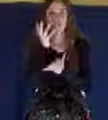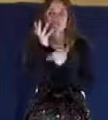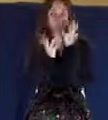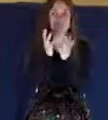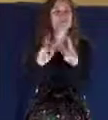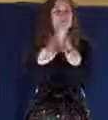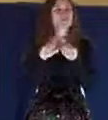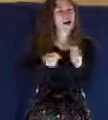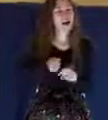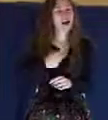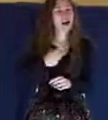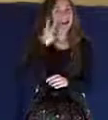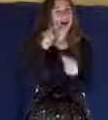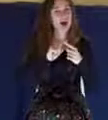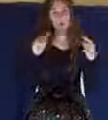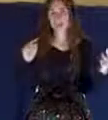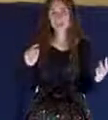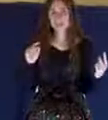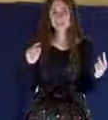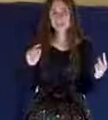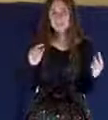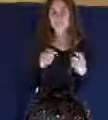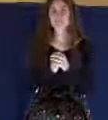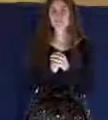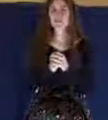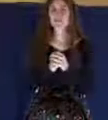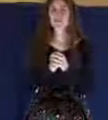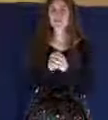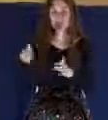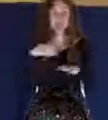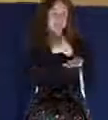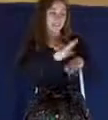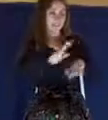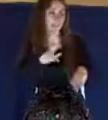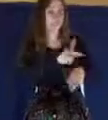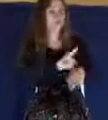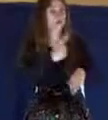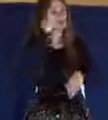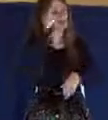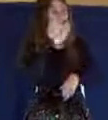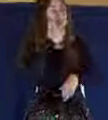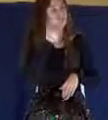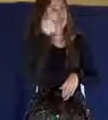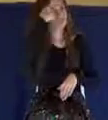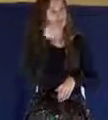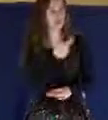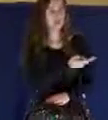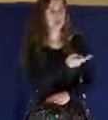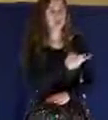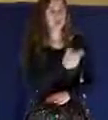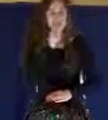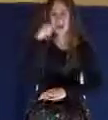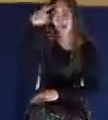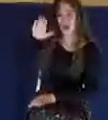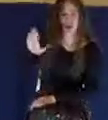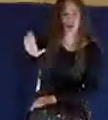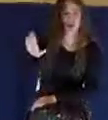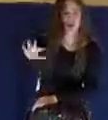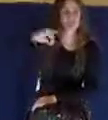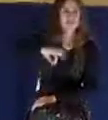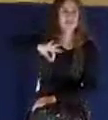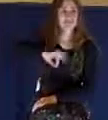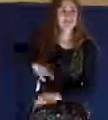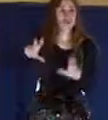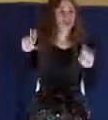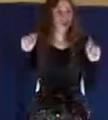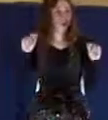I see the opposite. She was sending them back because she thought it was better for them, not for her. When